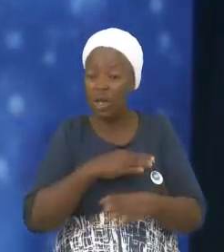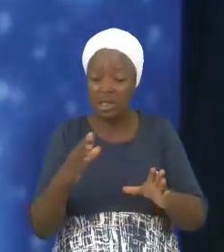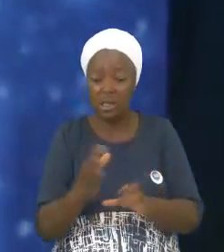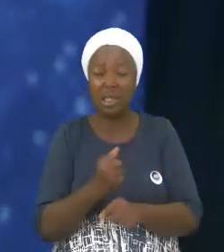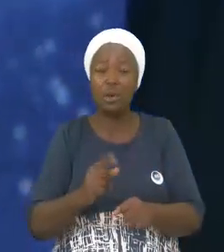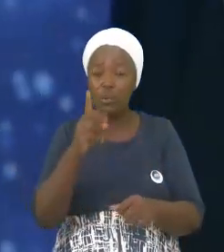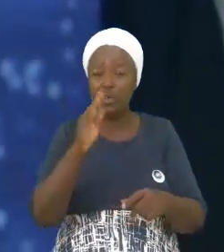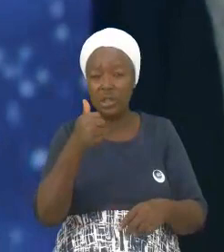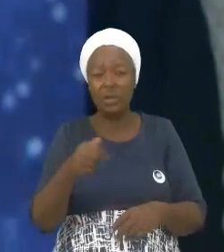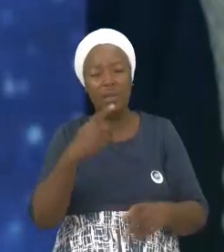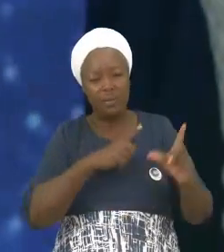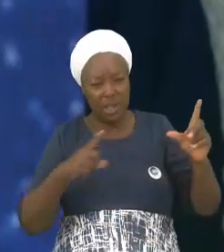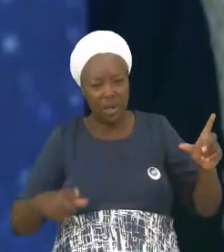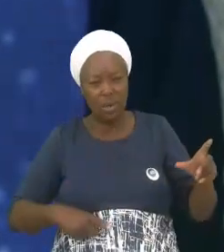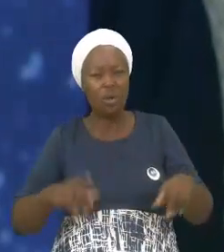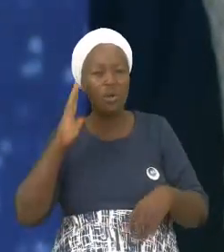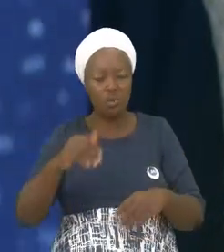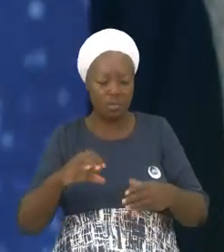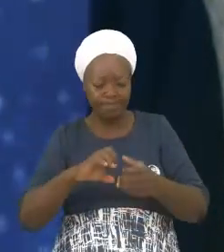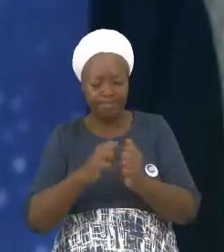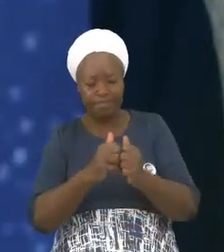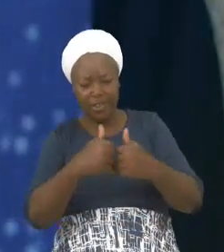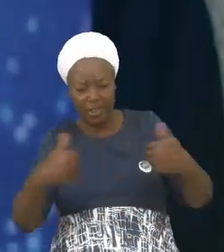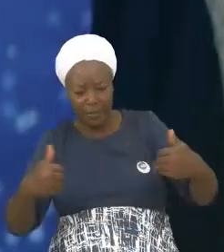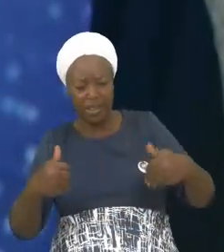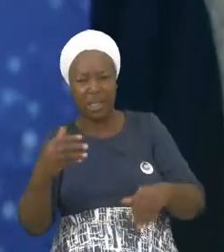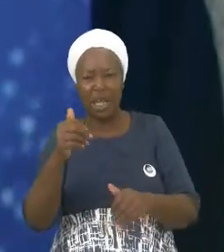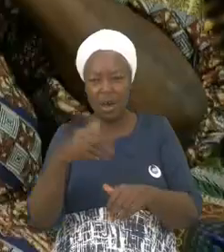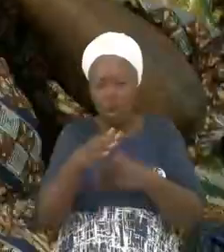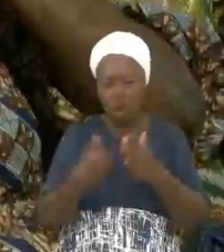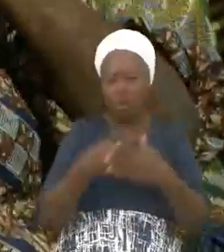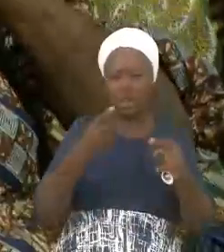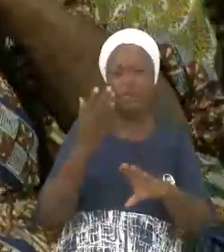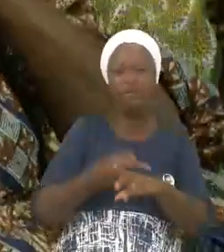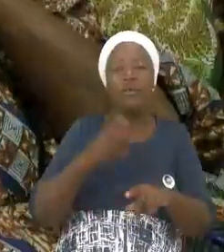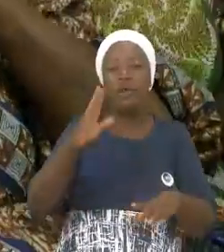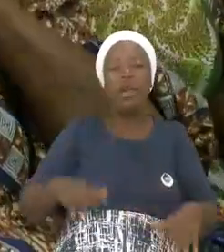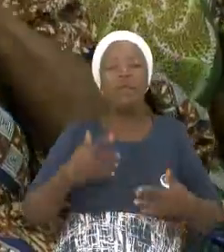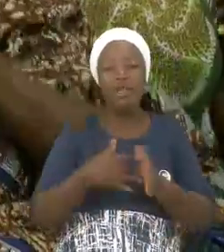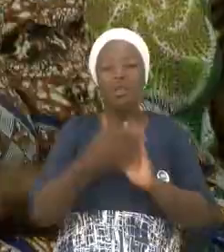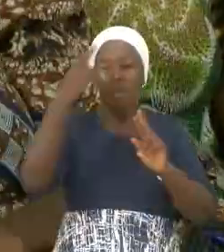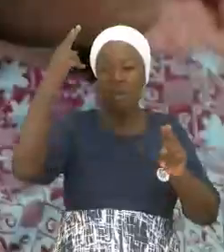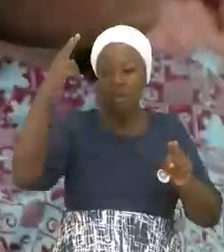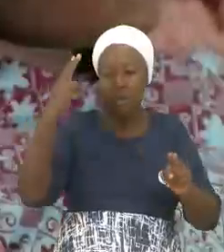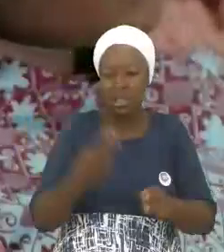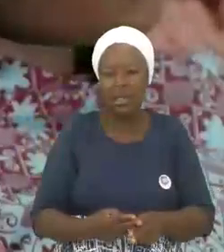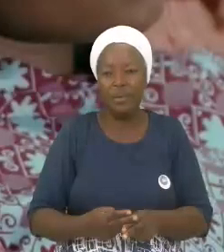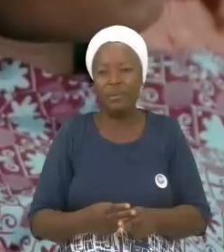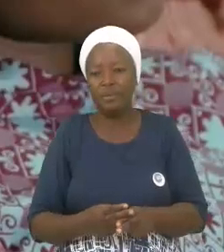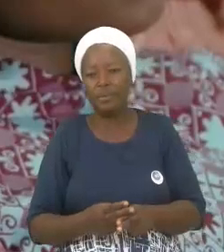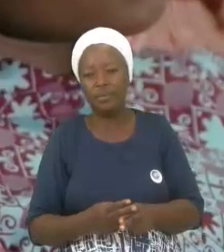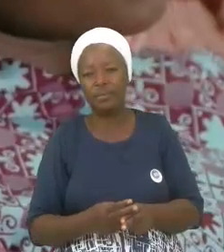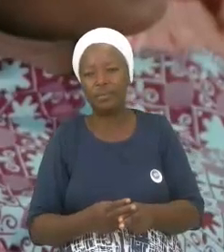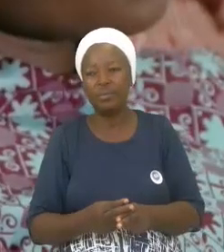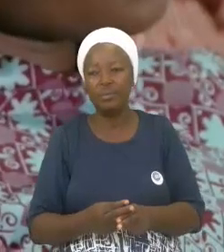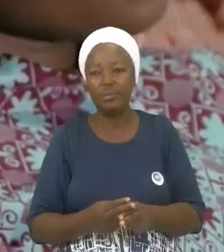the Lord will detach every sin from your life. Amen. Amen. I